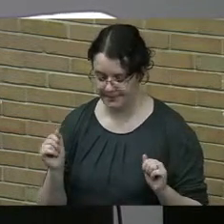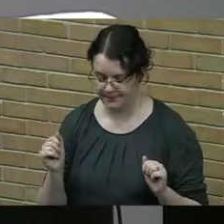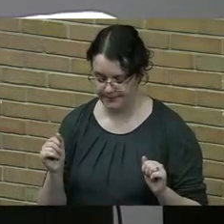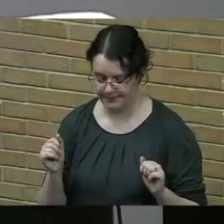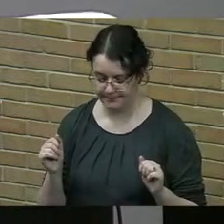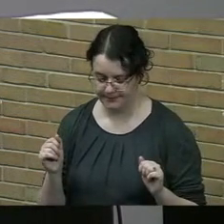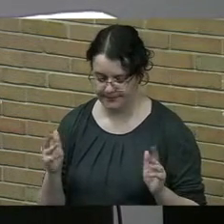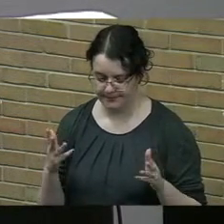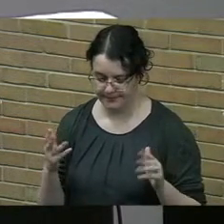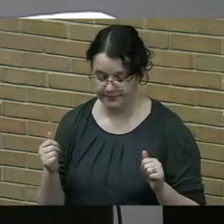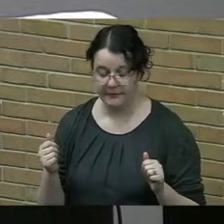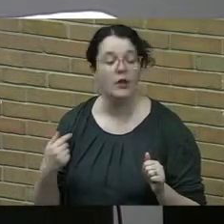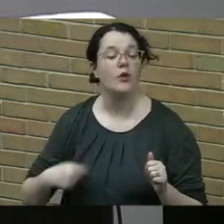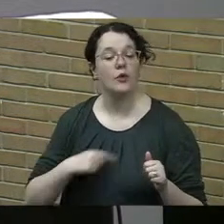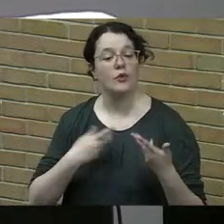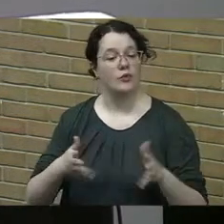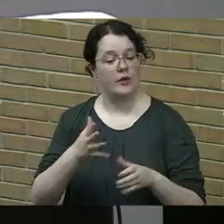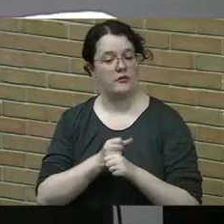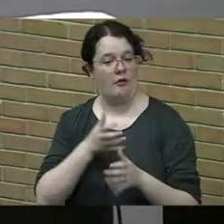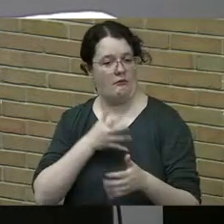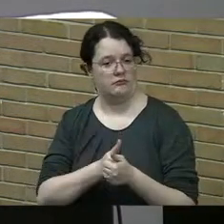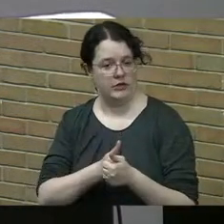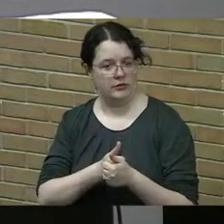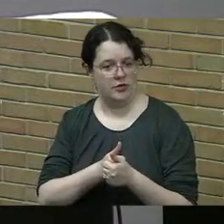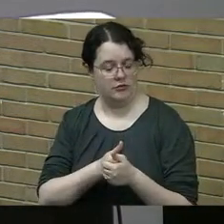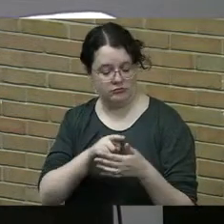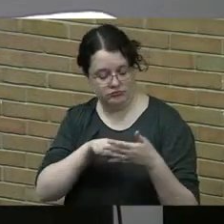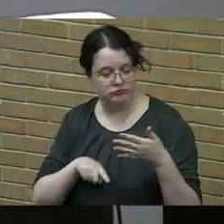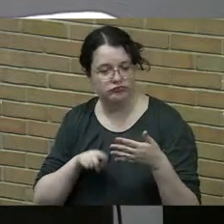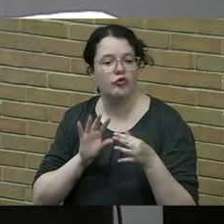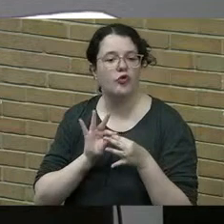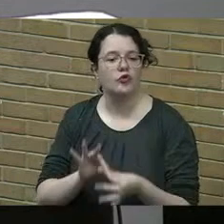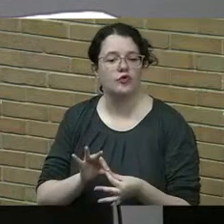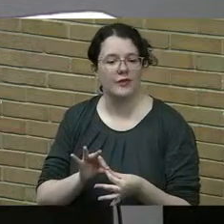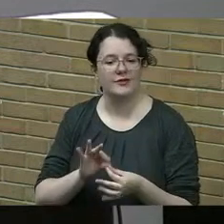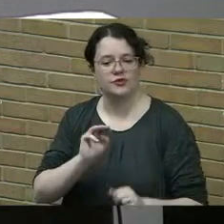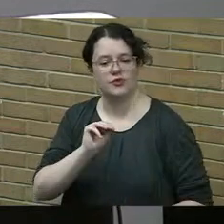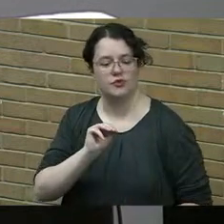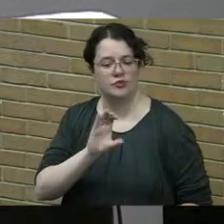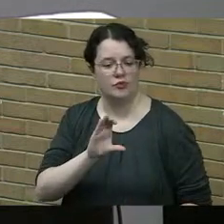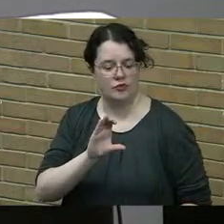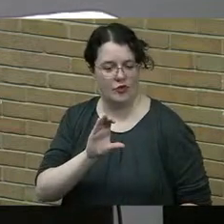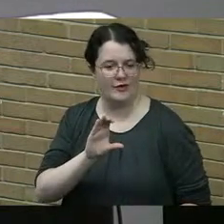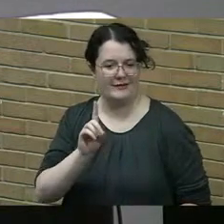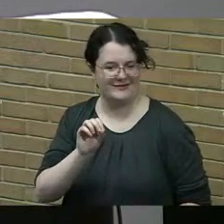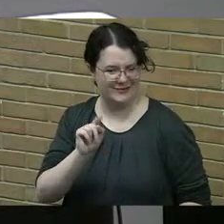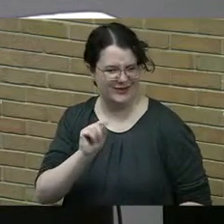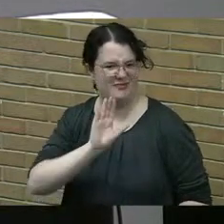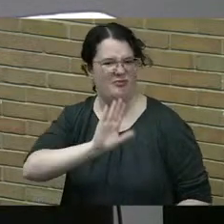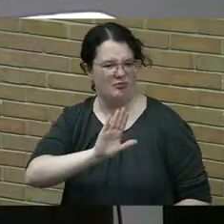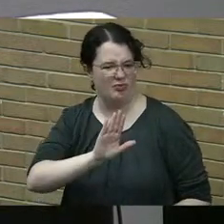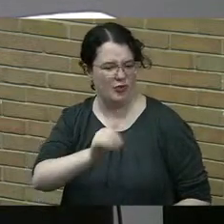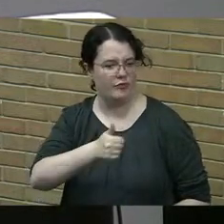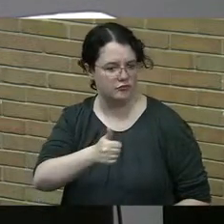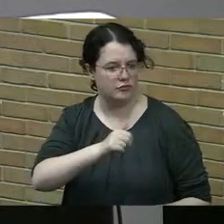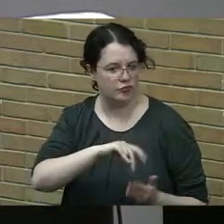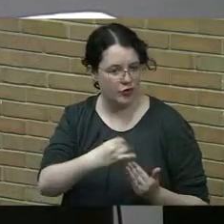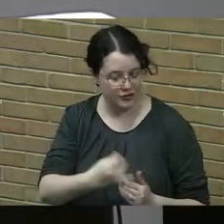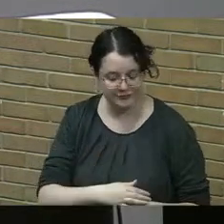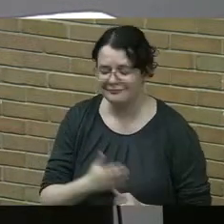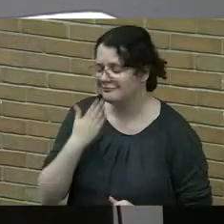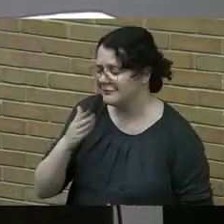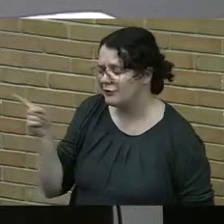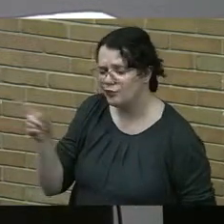We received updates on Monroe County Department of Transportation projects. I thank Commissioner